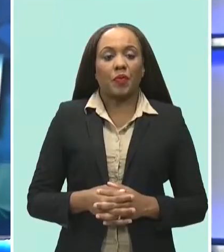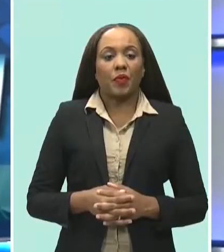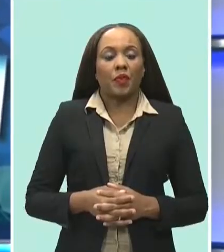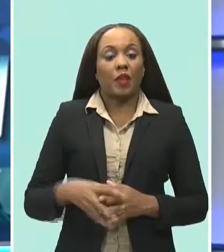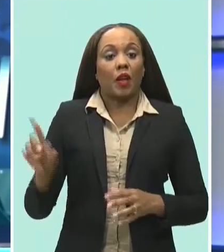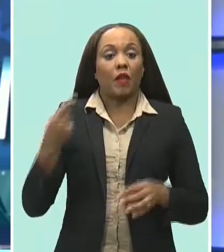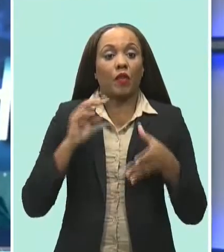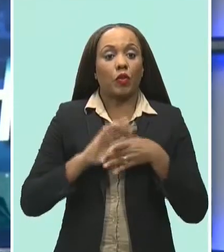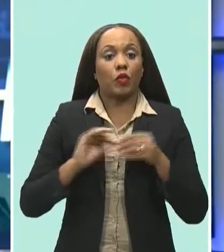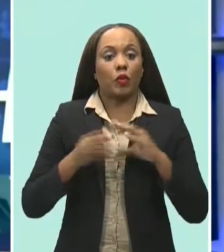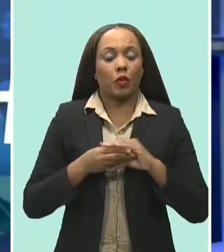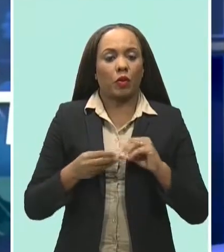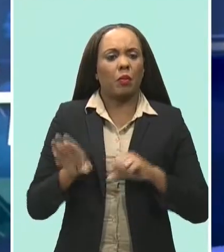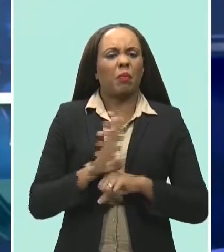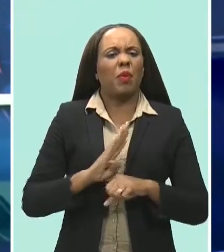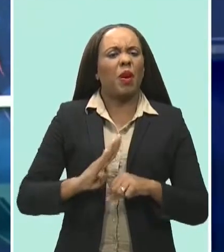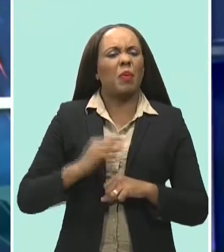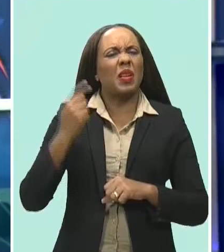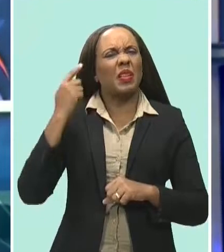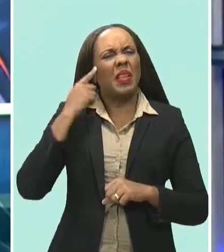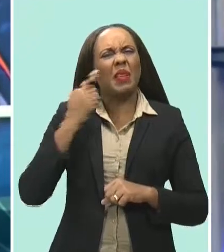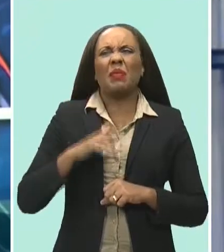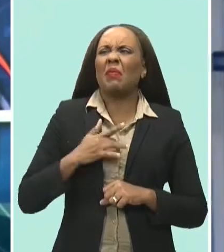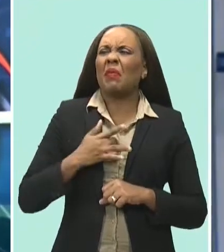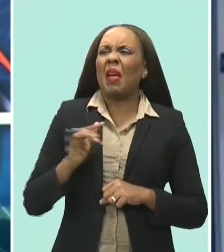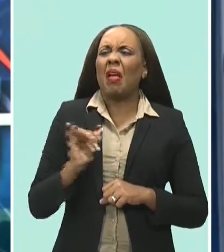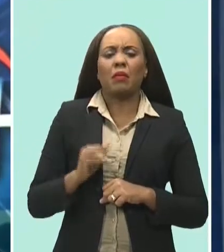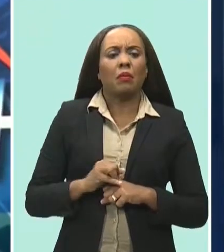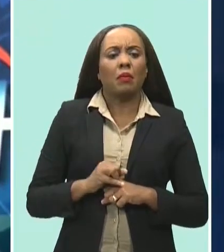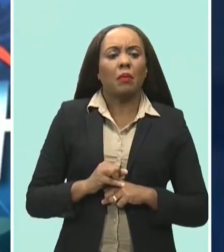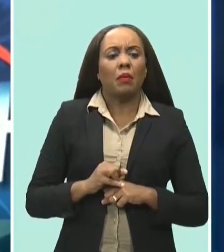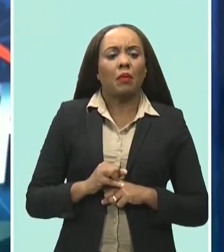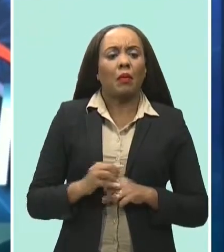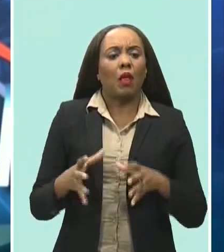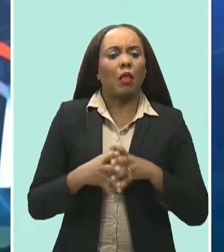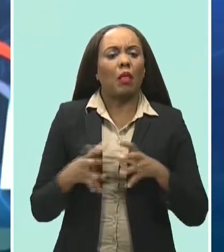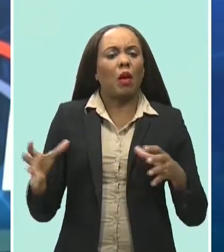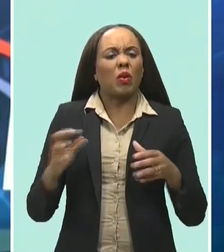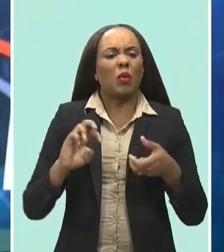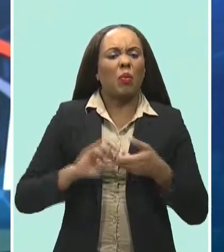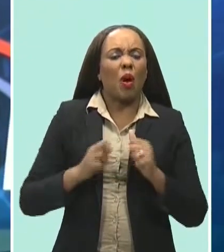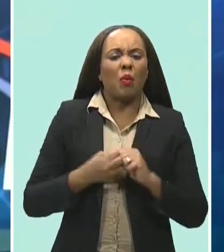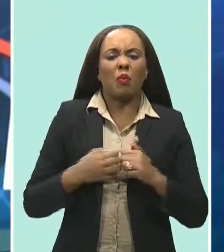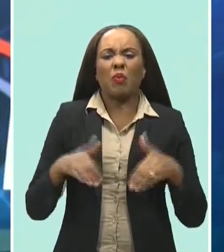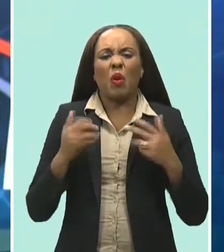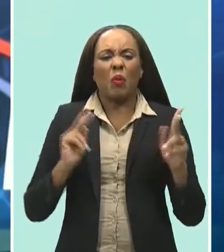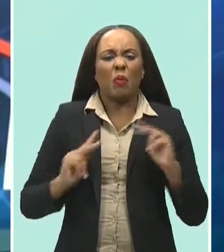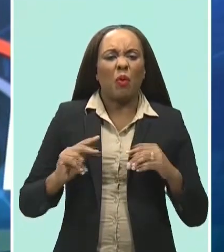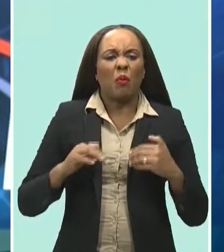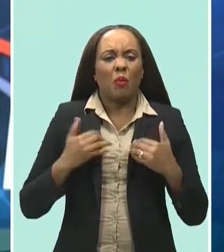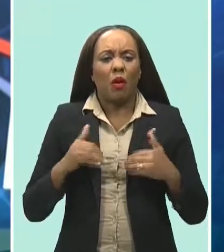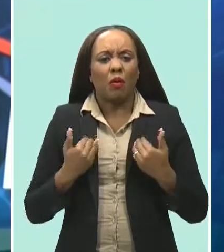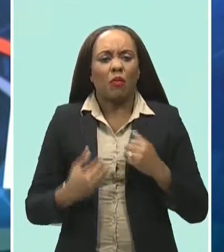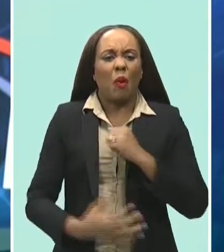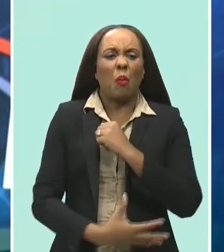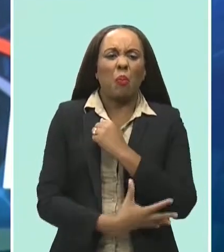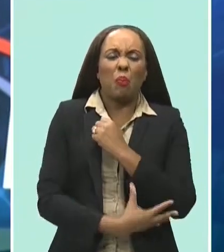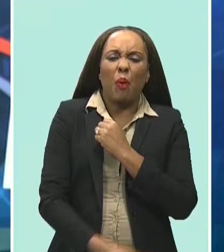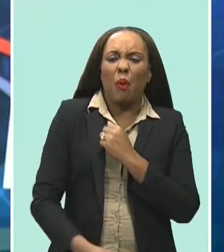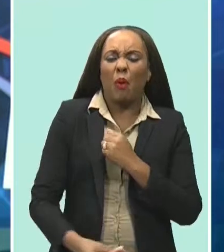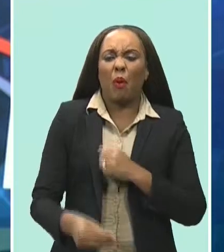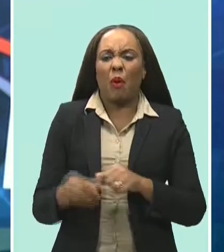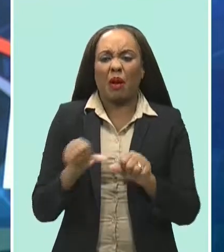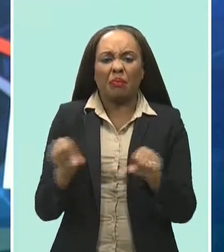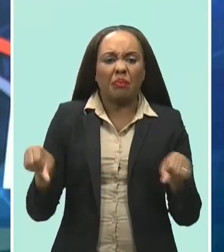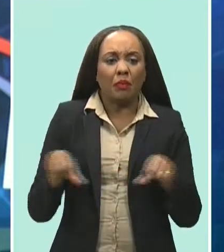And in our top story, Barbadians have a big misconception of where the majority of the country's troubled youth are coming from. Principal of the